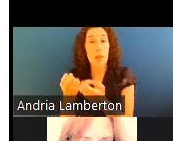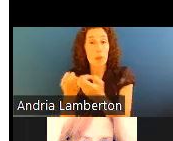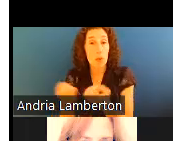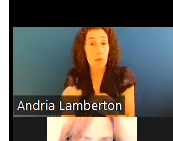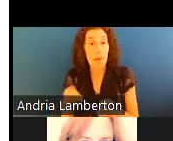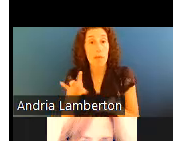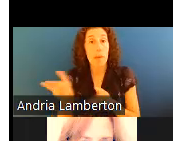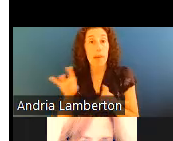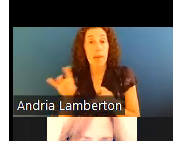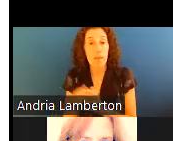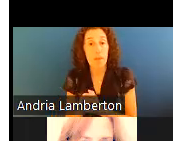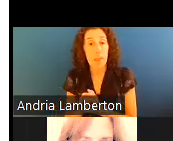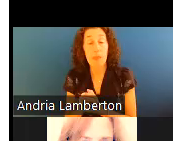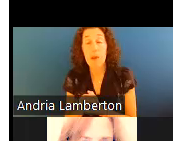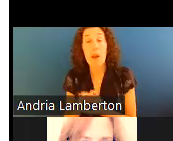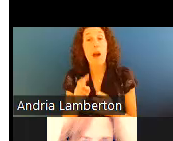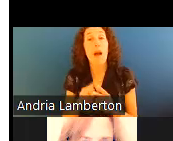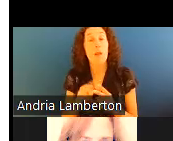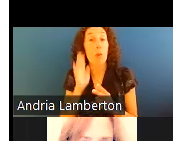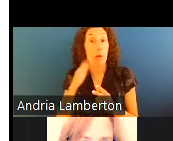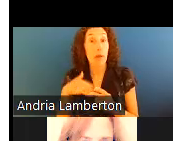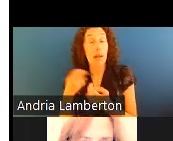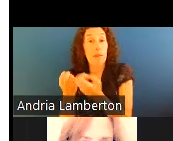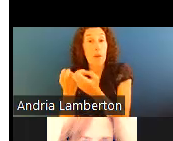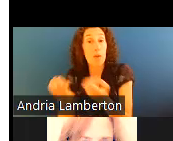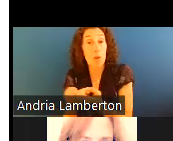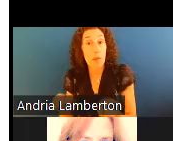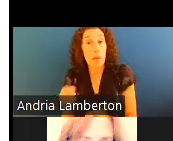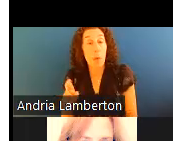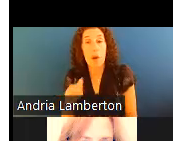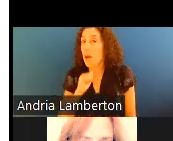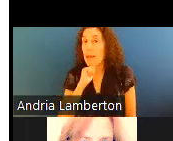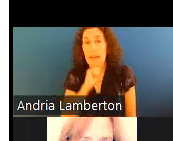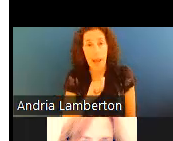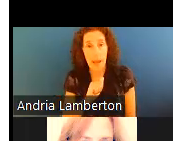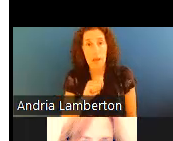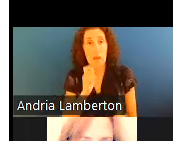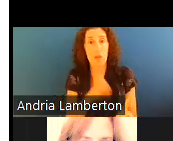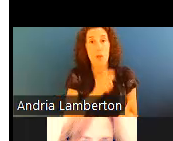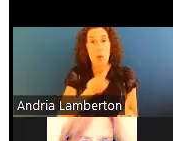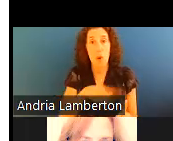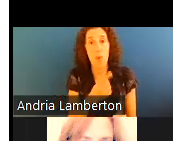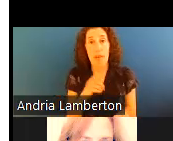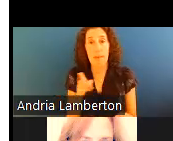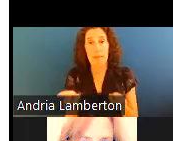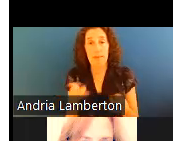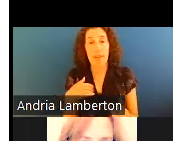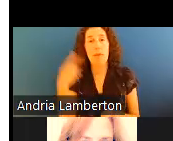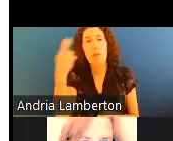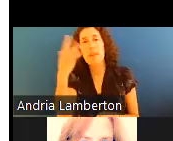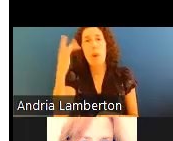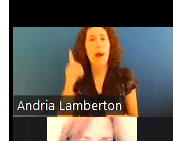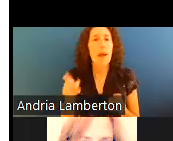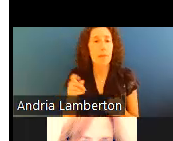judge. Opening statements are made by both the prosecution and defense. After that, it's